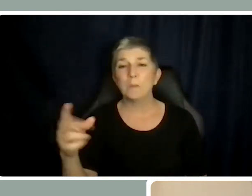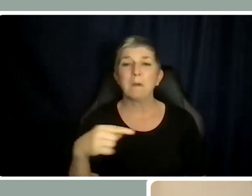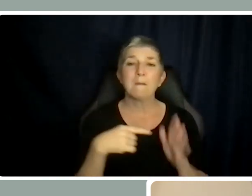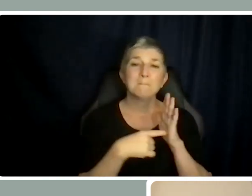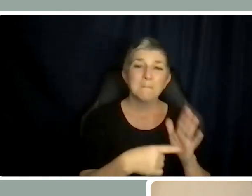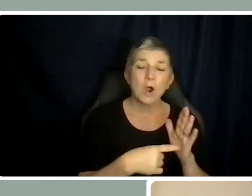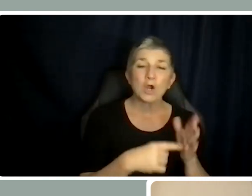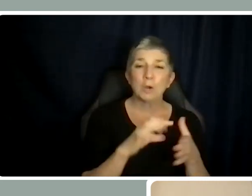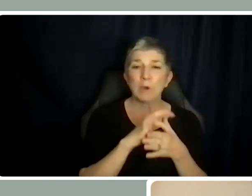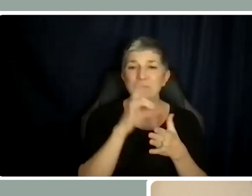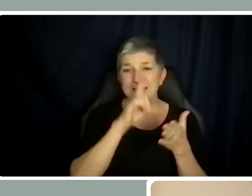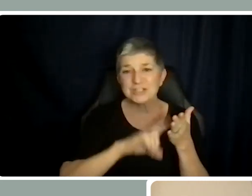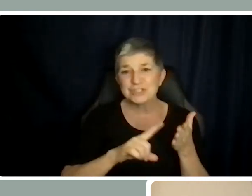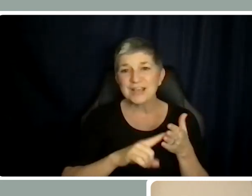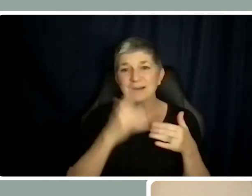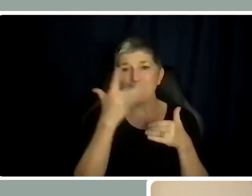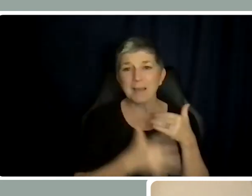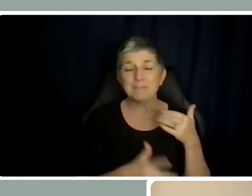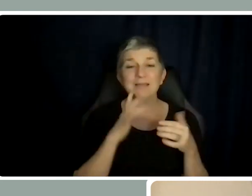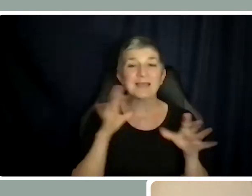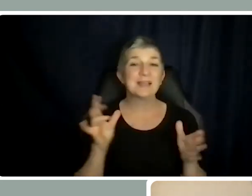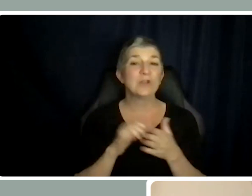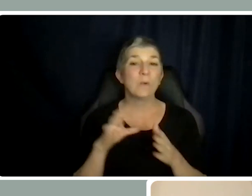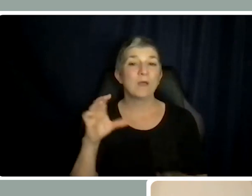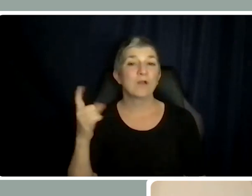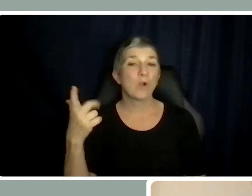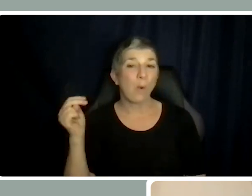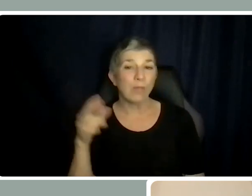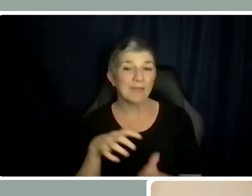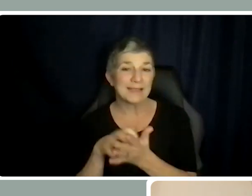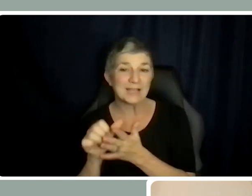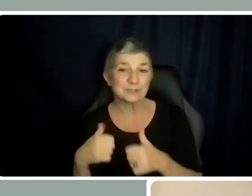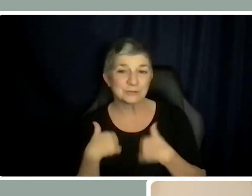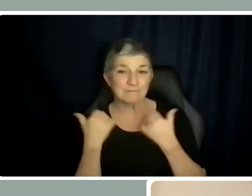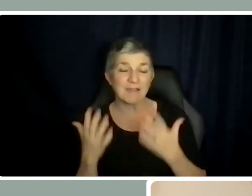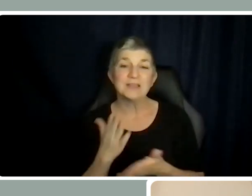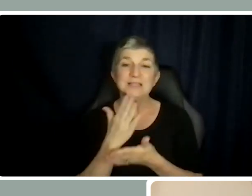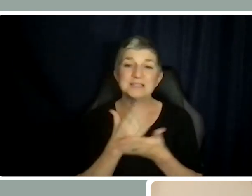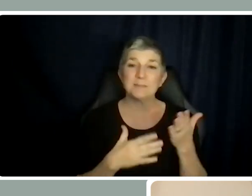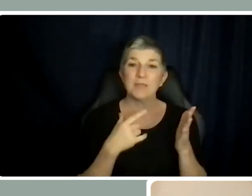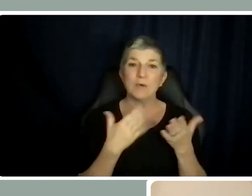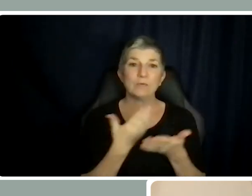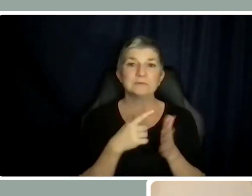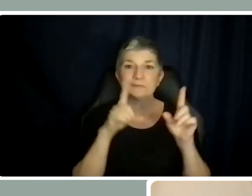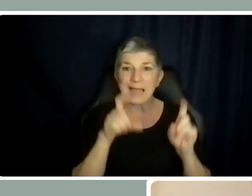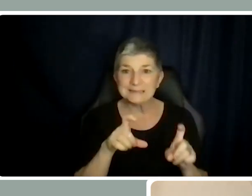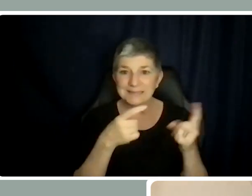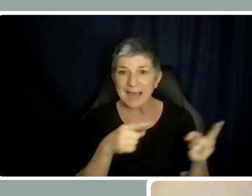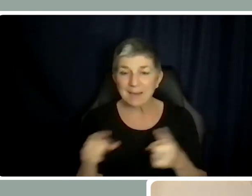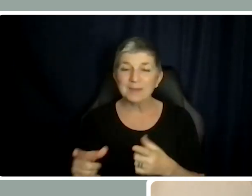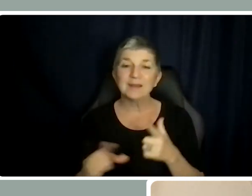in my blood, like they do in colon cancer survivors. If I could have some of those markers checked, then